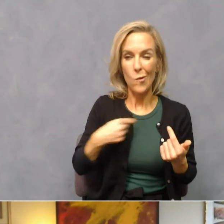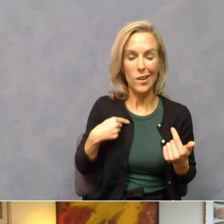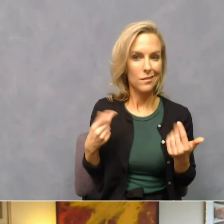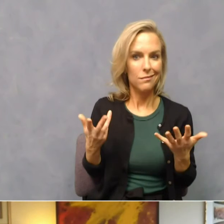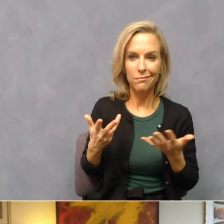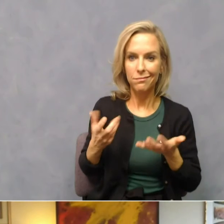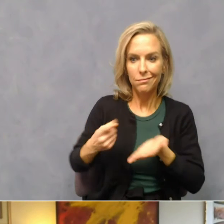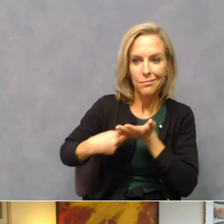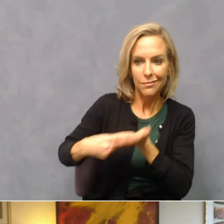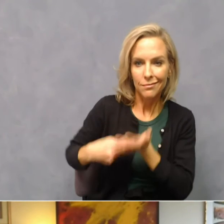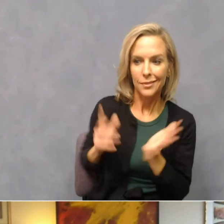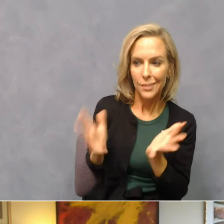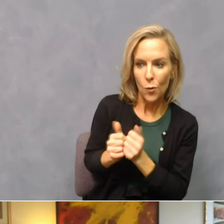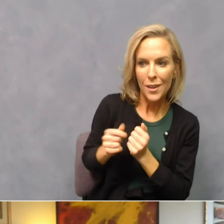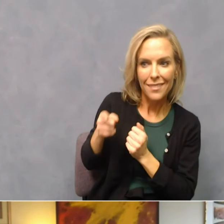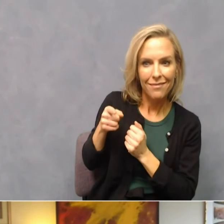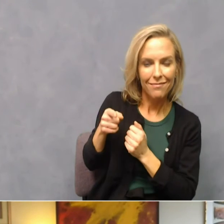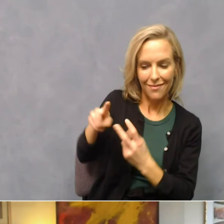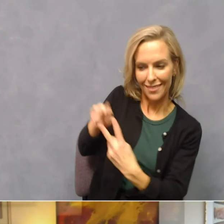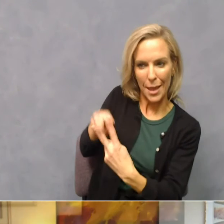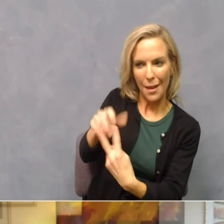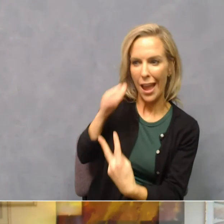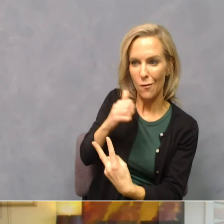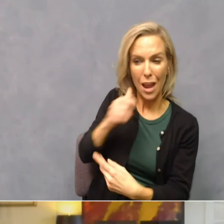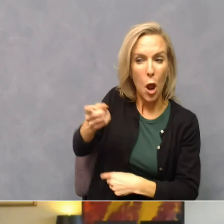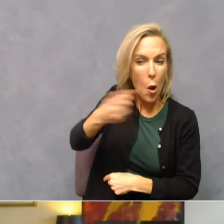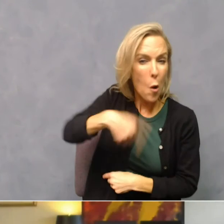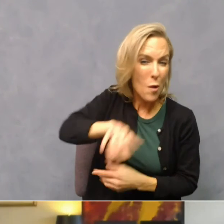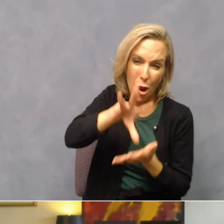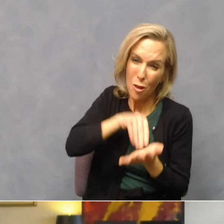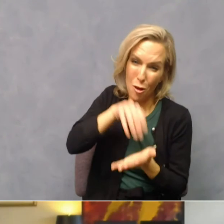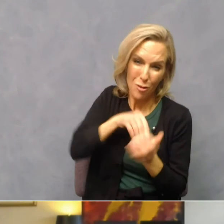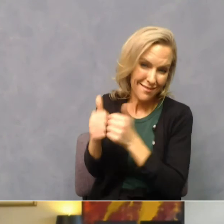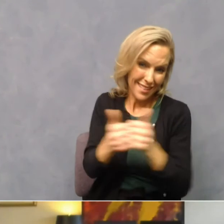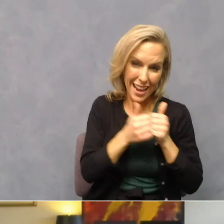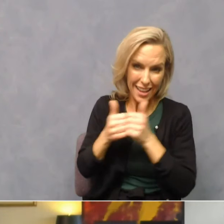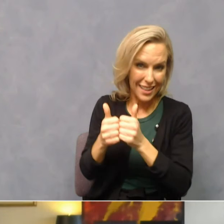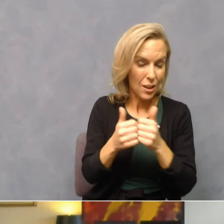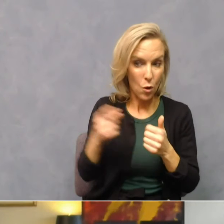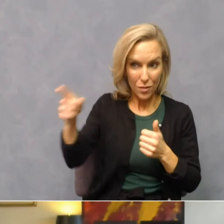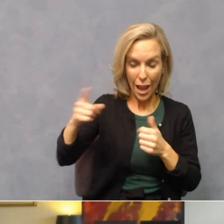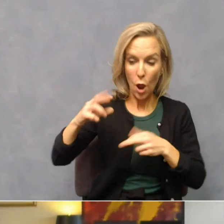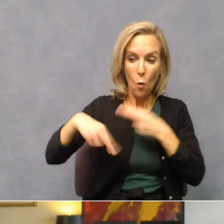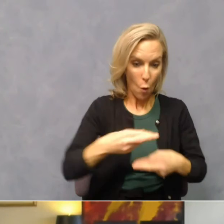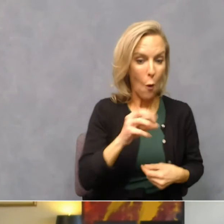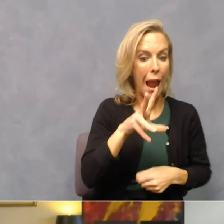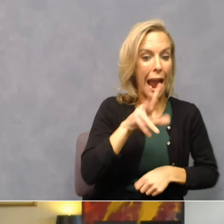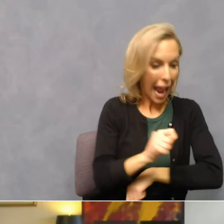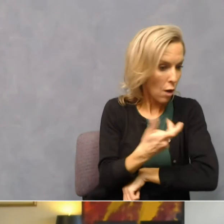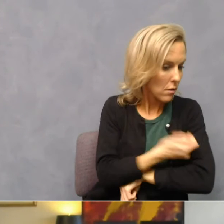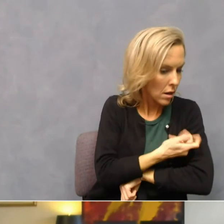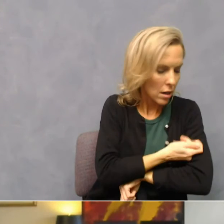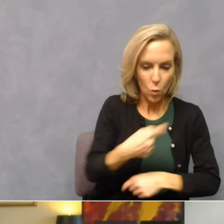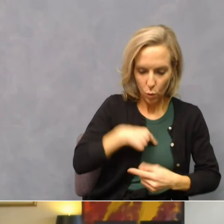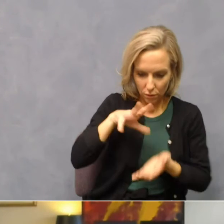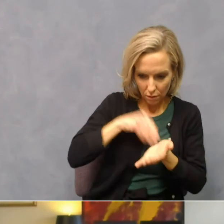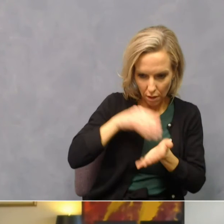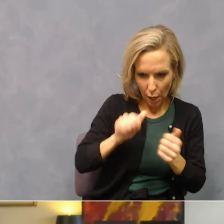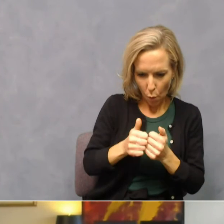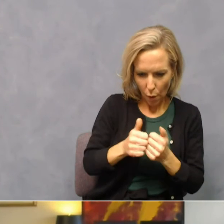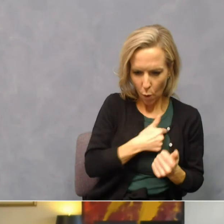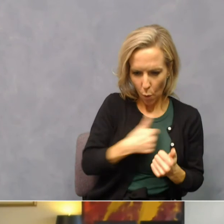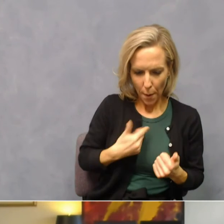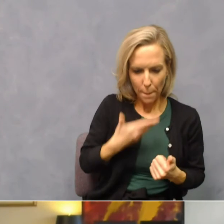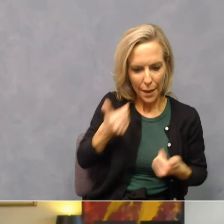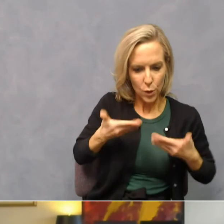as we learn together. As the governor said, we're learning as these things roll out what the best way to proceed is. And they've been